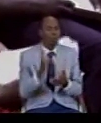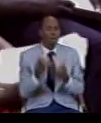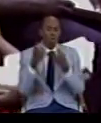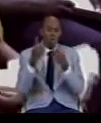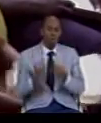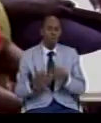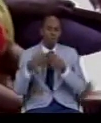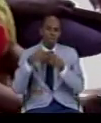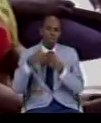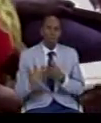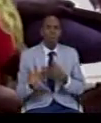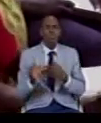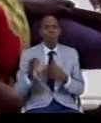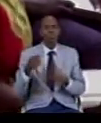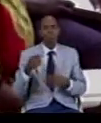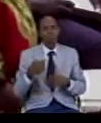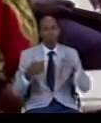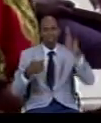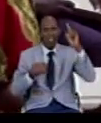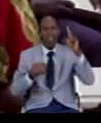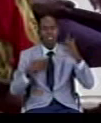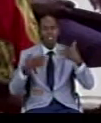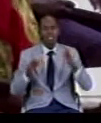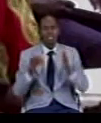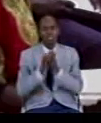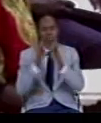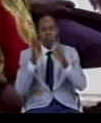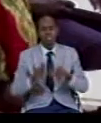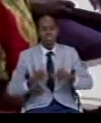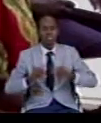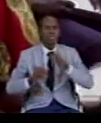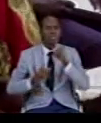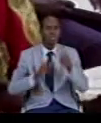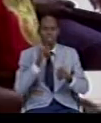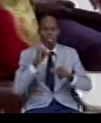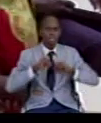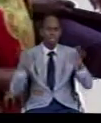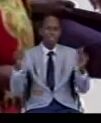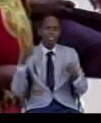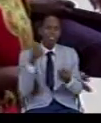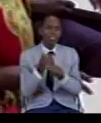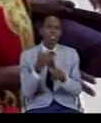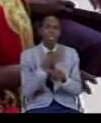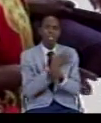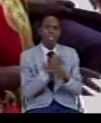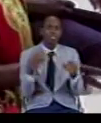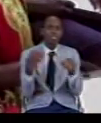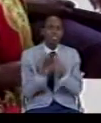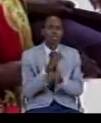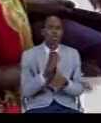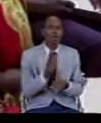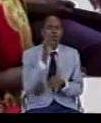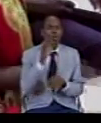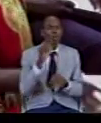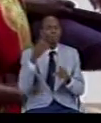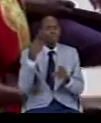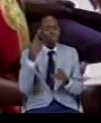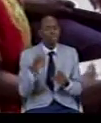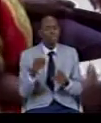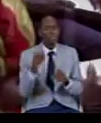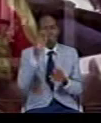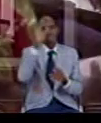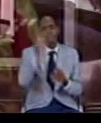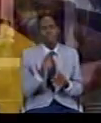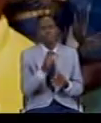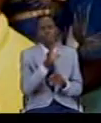me, let him deny himself and take up his cross. Let him deny himself